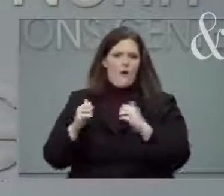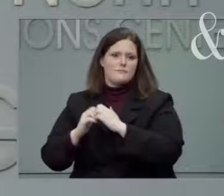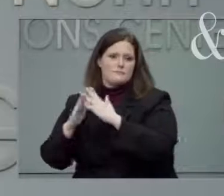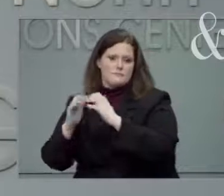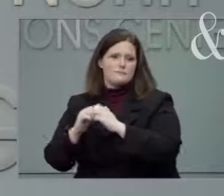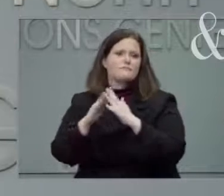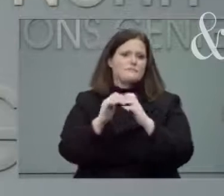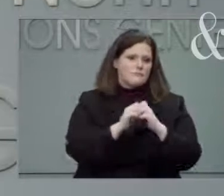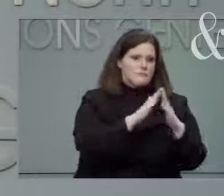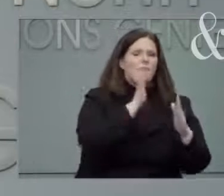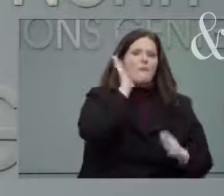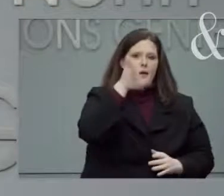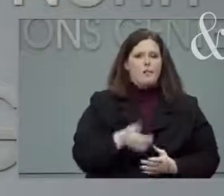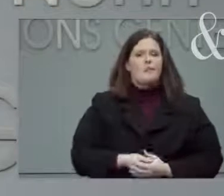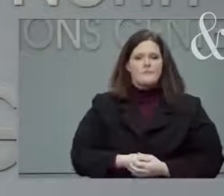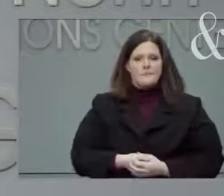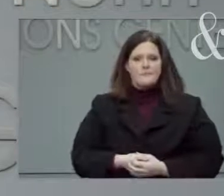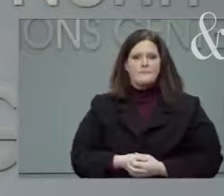Next question, please.